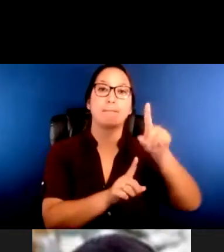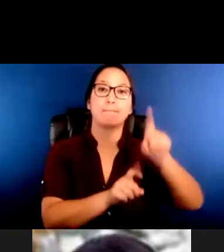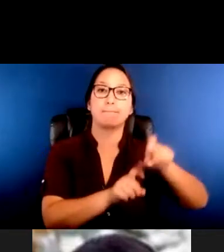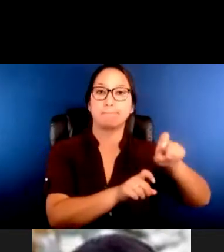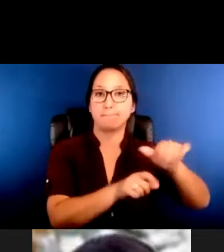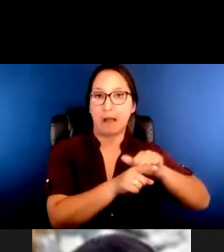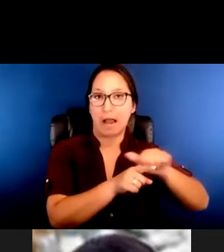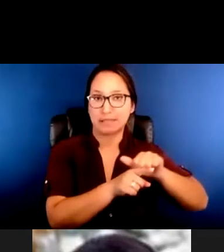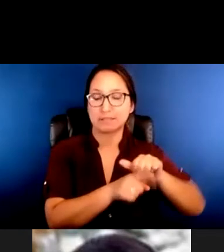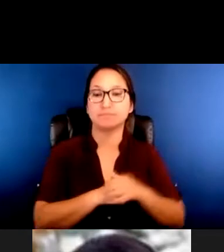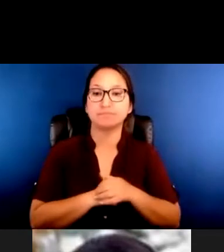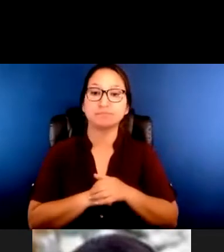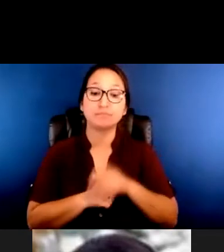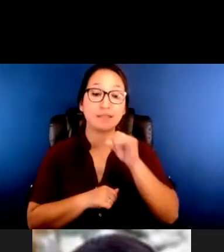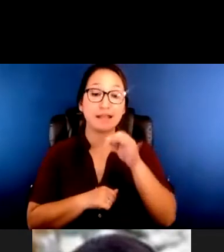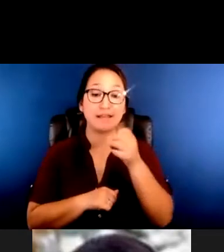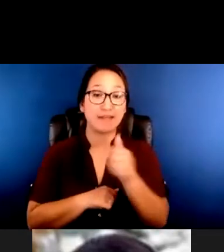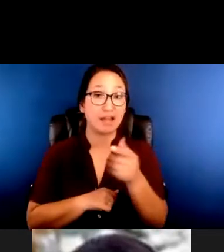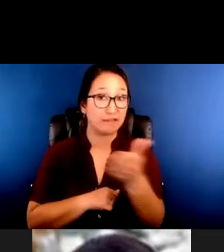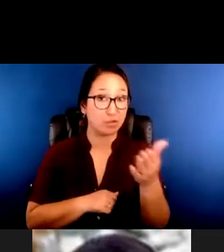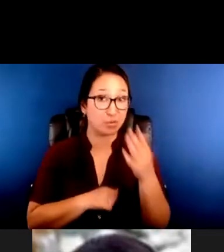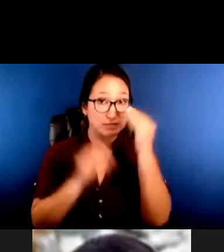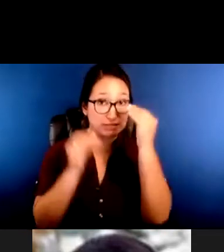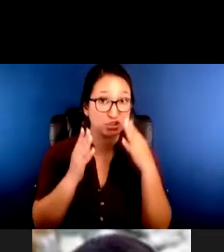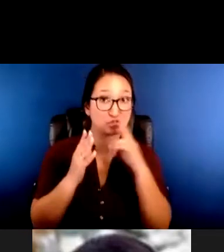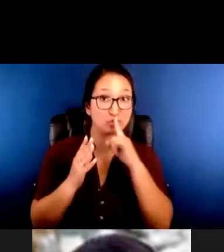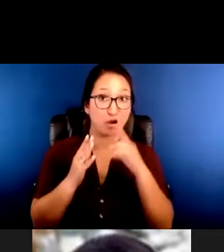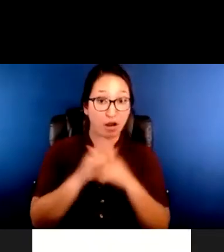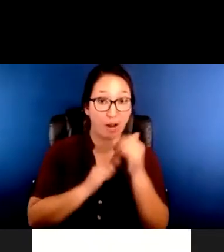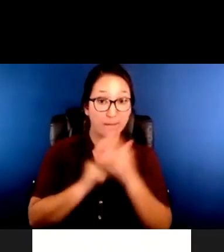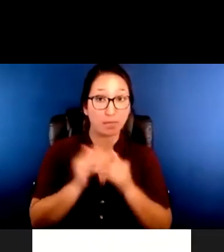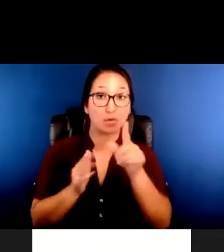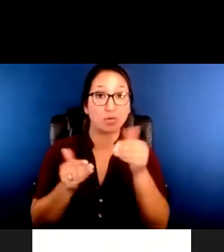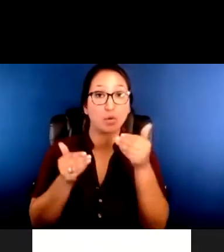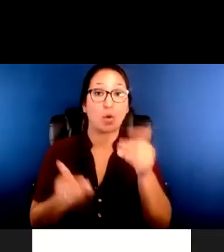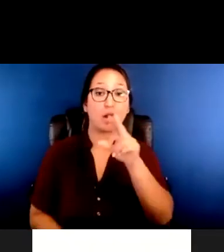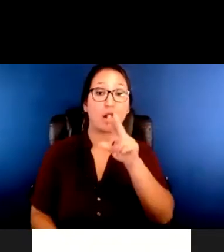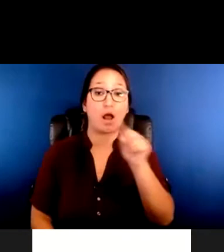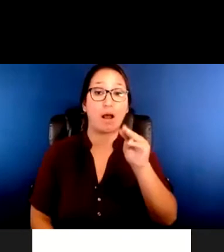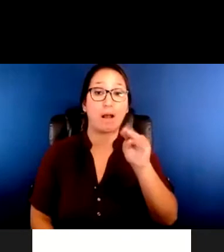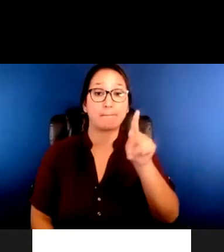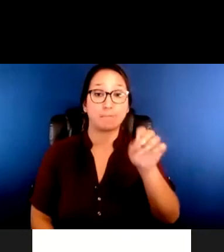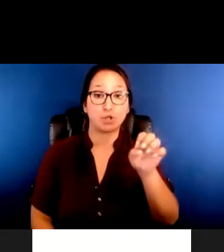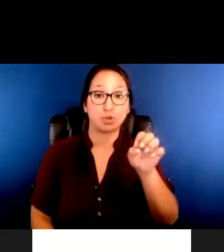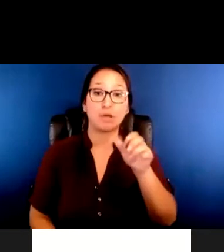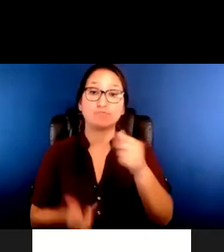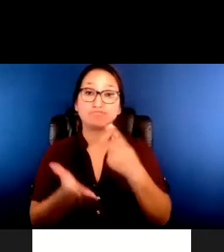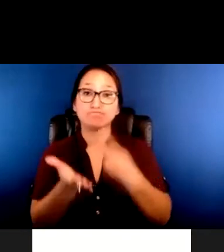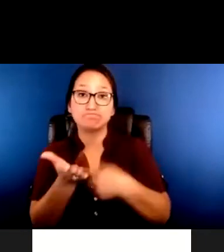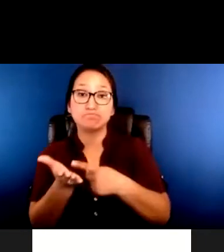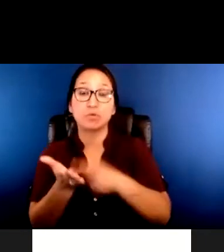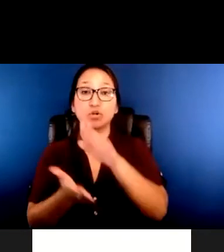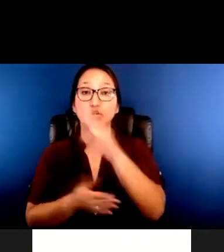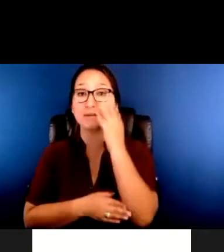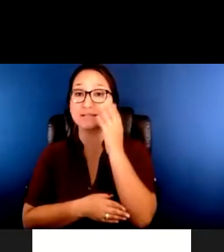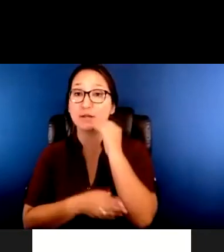comfortable, if you could unmute and talk a little bit about your experience of the hybrid model, and I'll just be